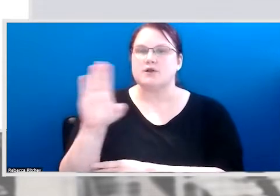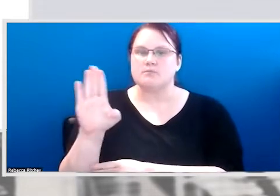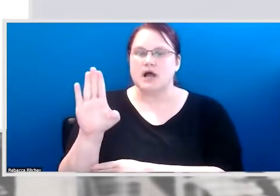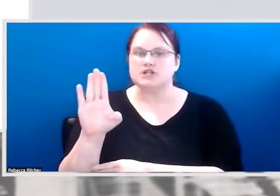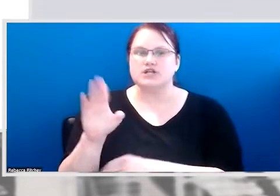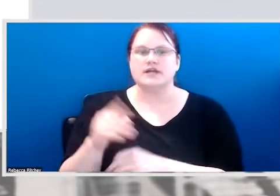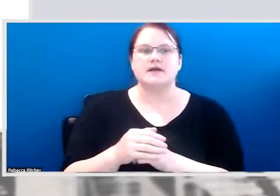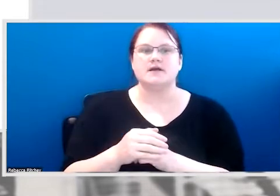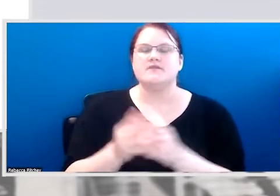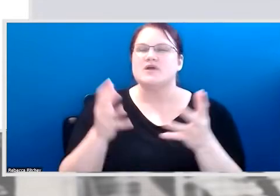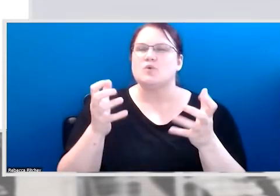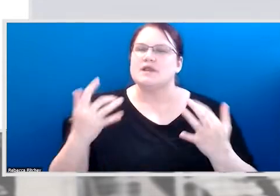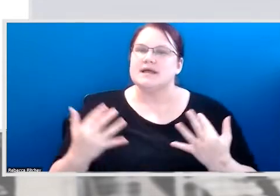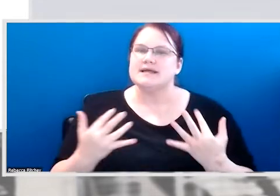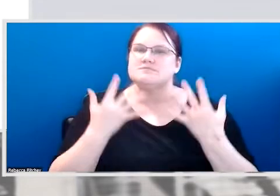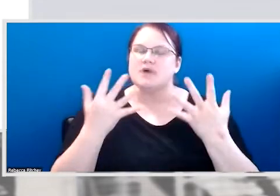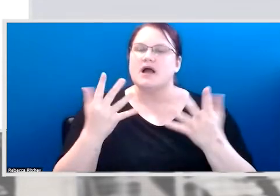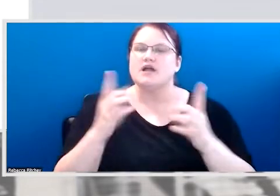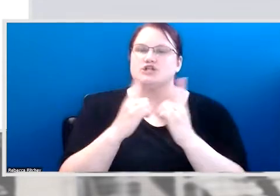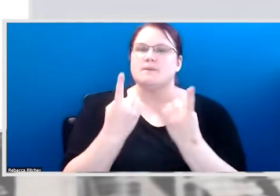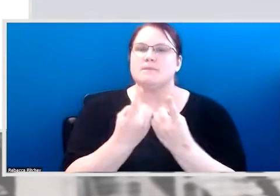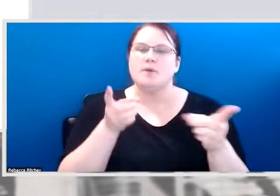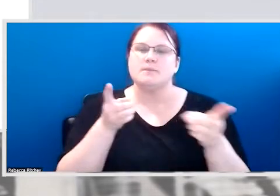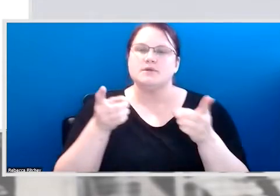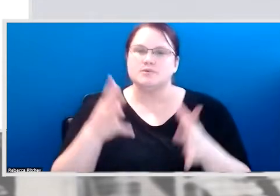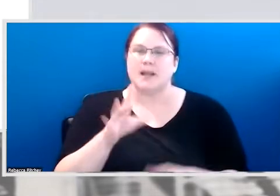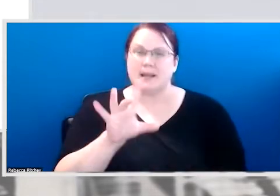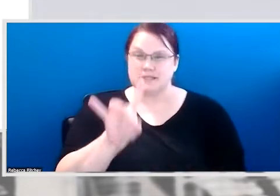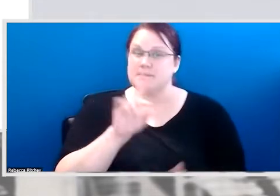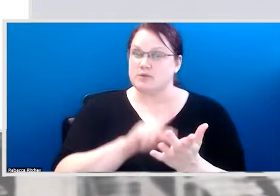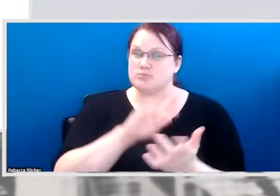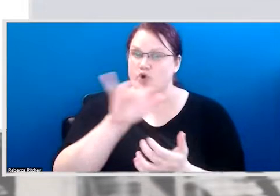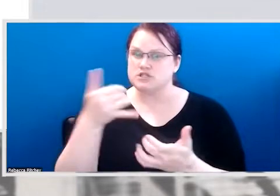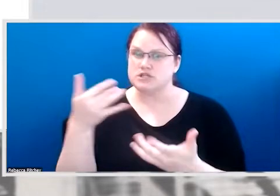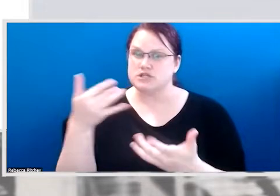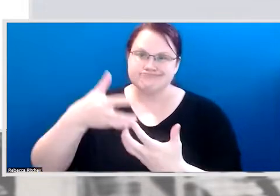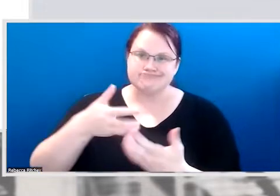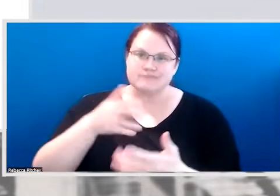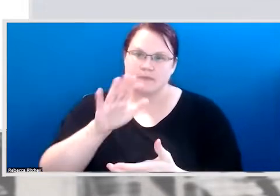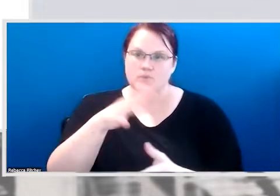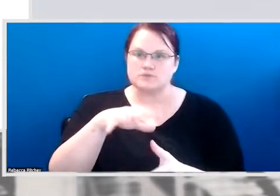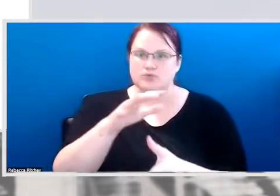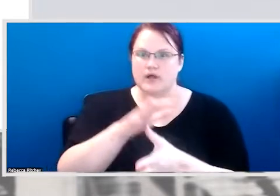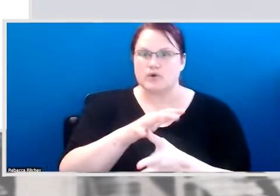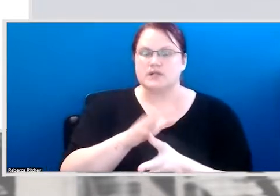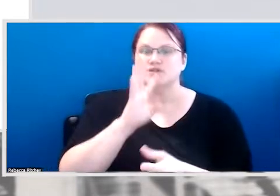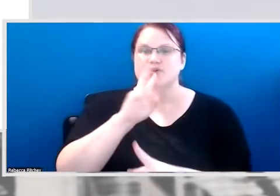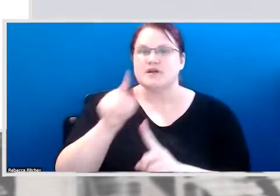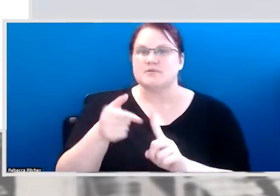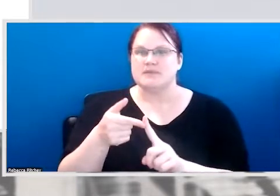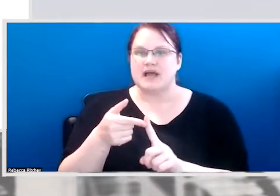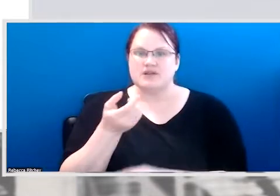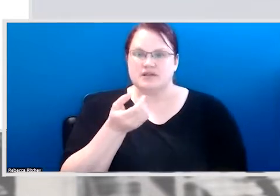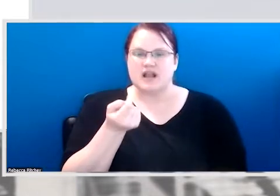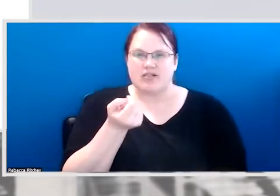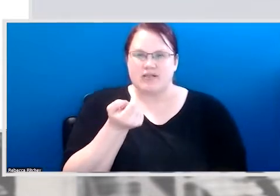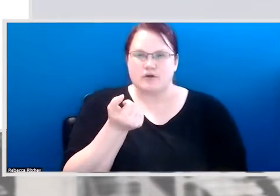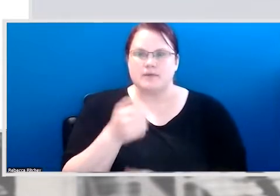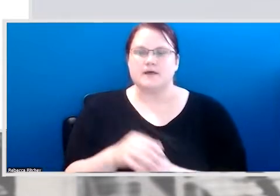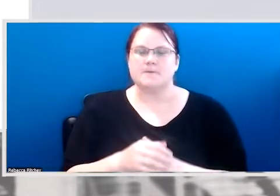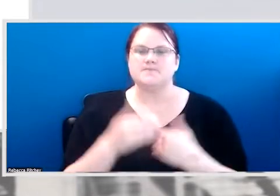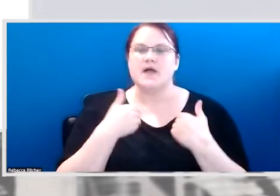to inspire department directors to select projects that are going to align with those priorities. We're going to talk about them in just a little bit, and then you'll have